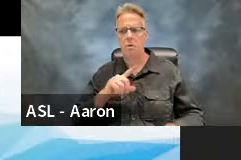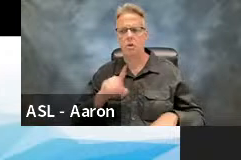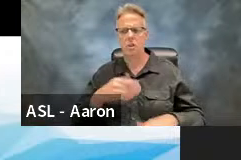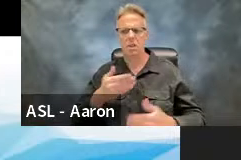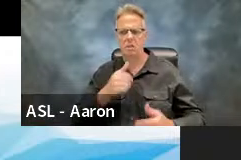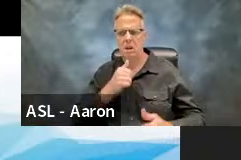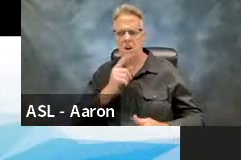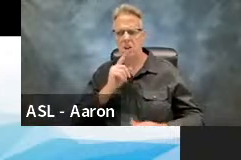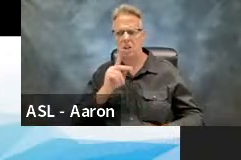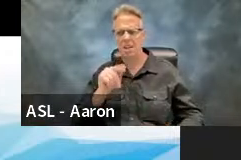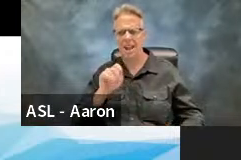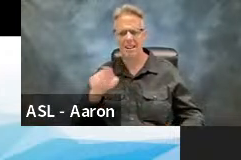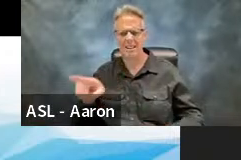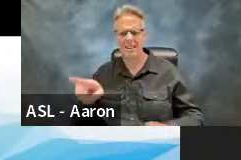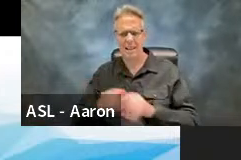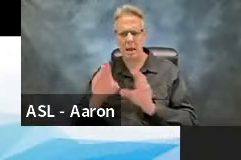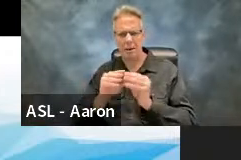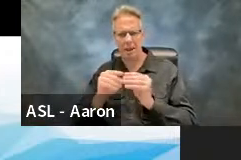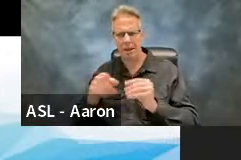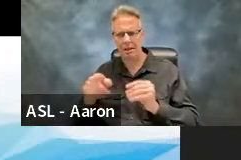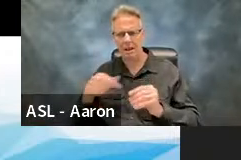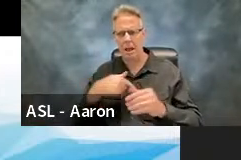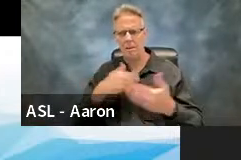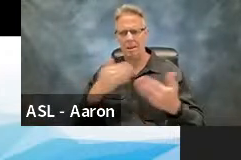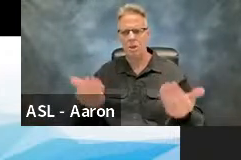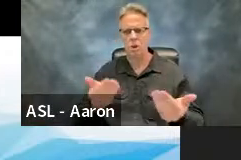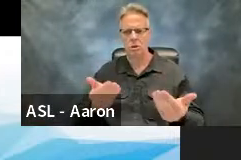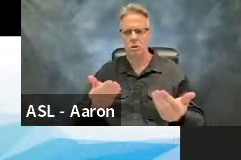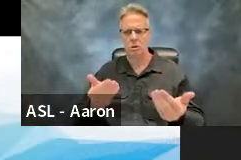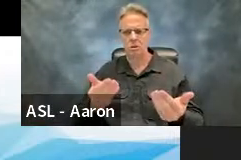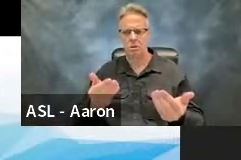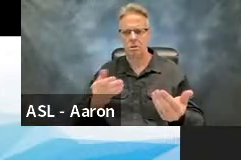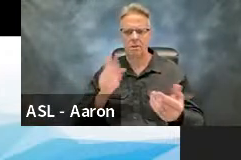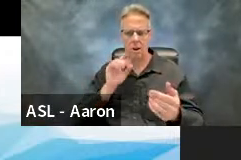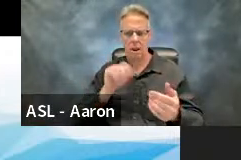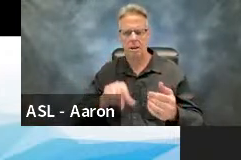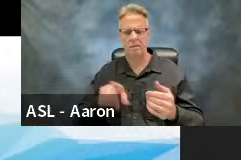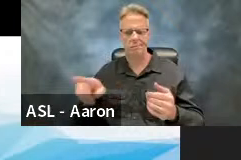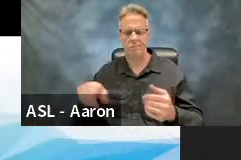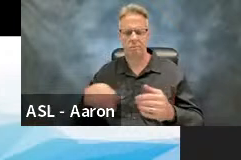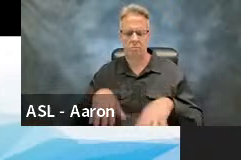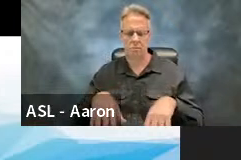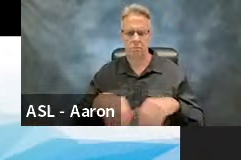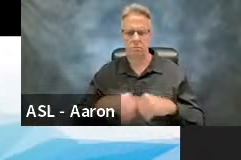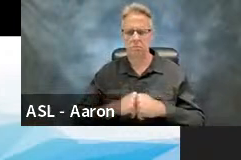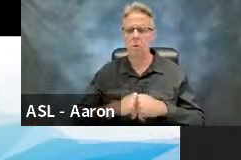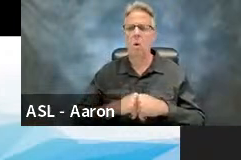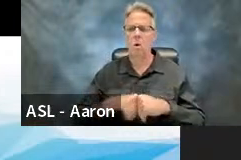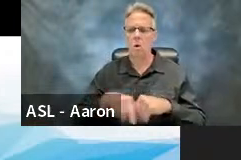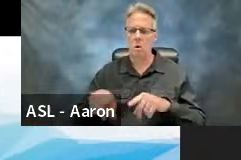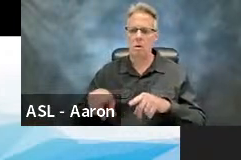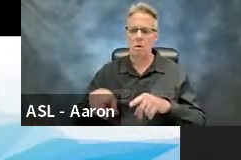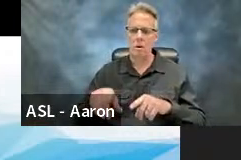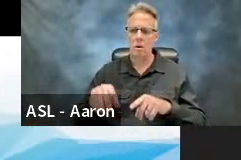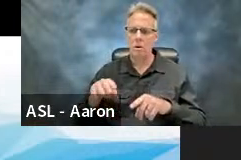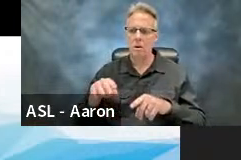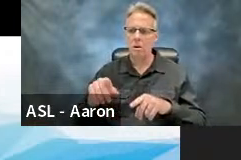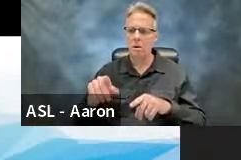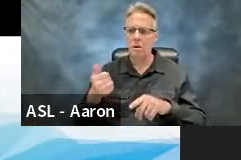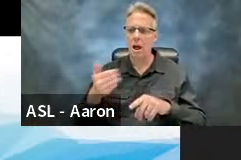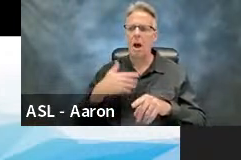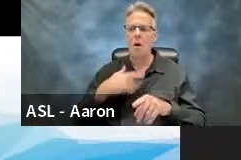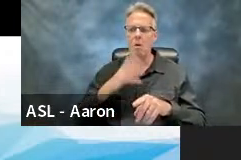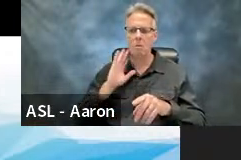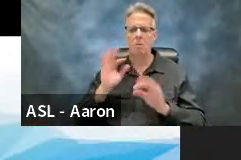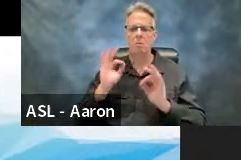she's in the same meeting Greg's in. They're trying to get out. So I'm here. Okay. We move to the next Great. one. I think So Greg is now here. Greg, Mr. Administrator, am. we'll turn it over to